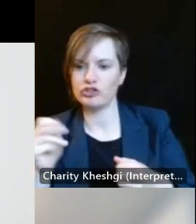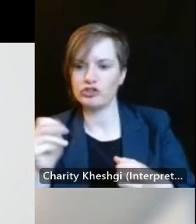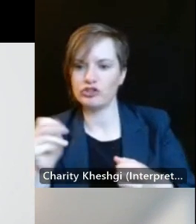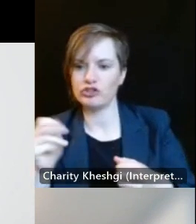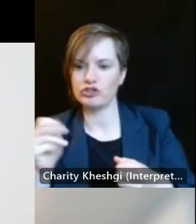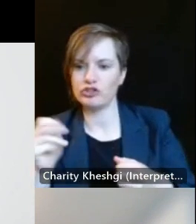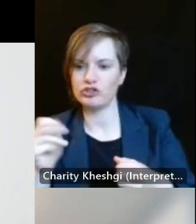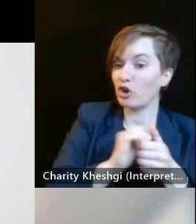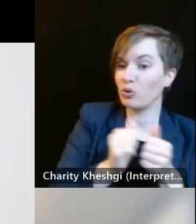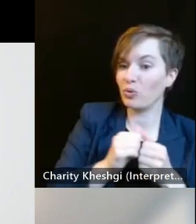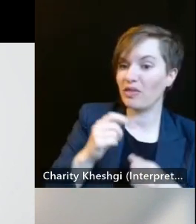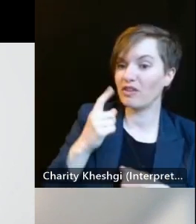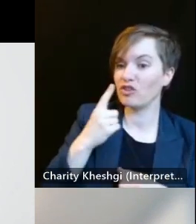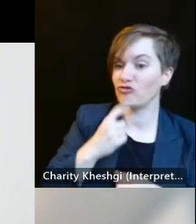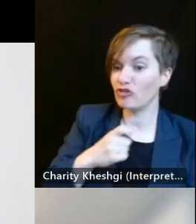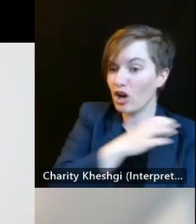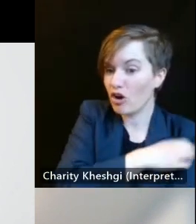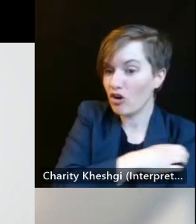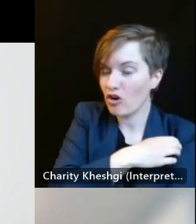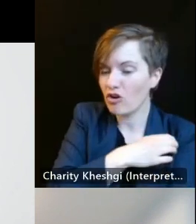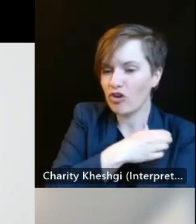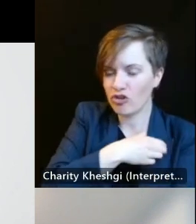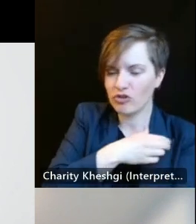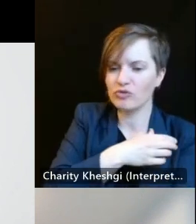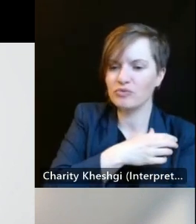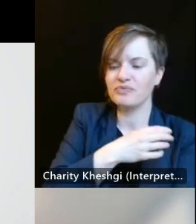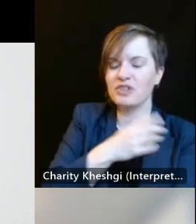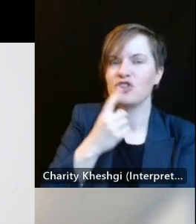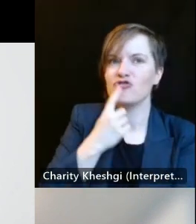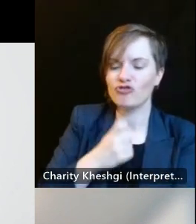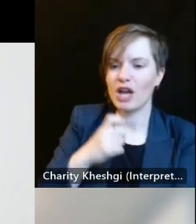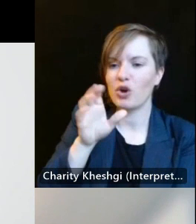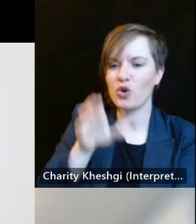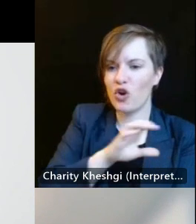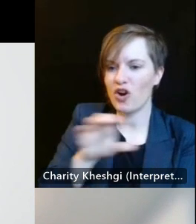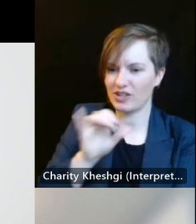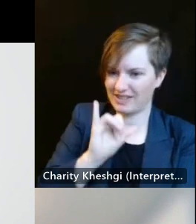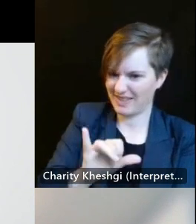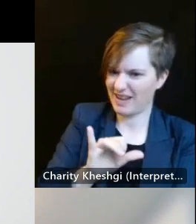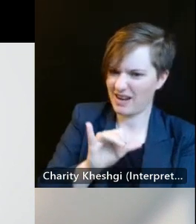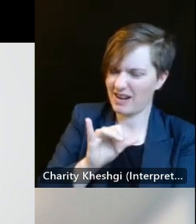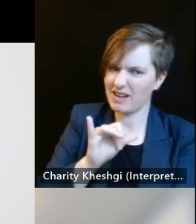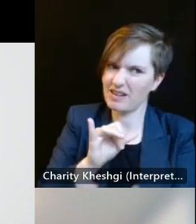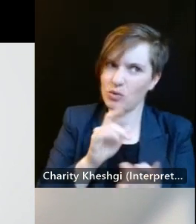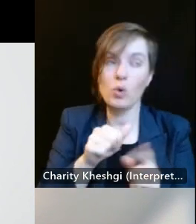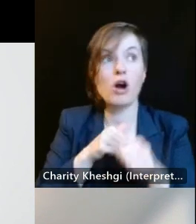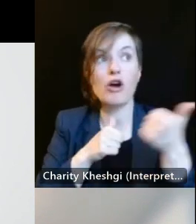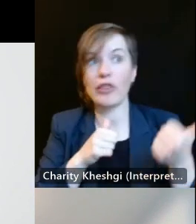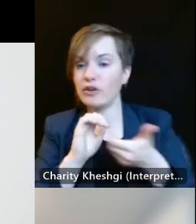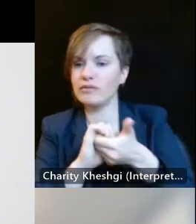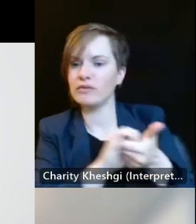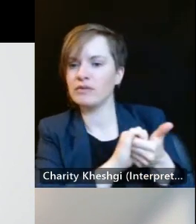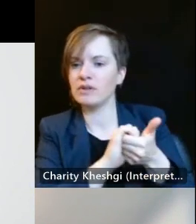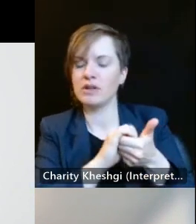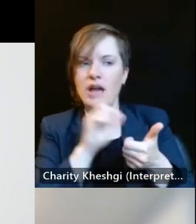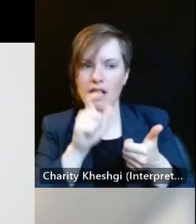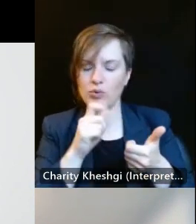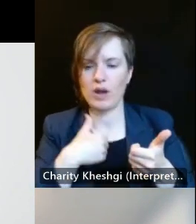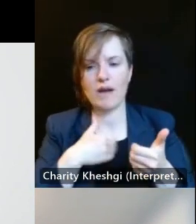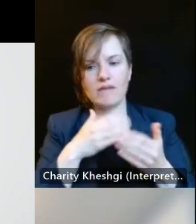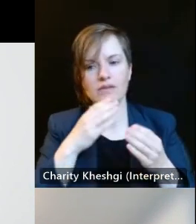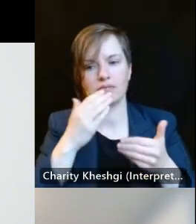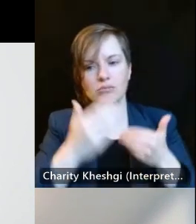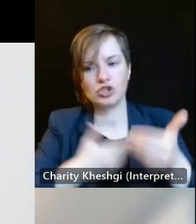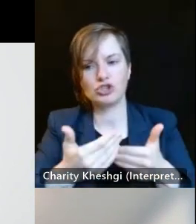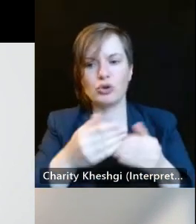or others, should establish policies and procedures to ensure effective communication with people